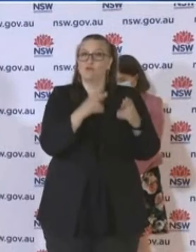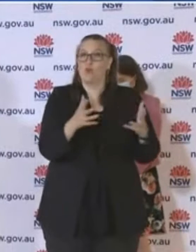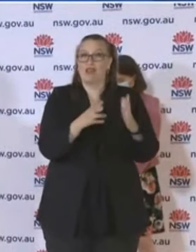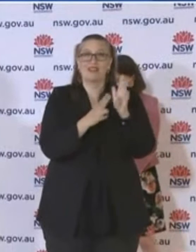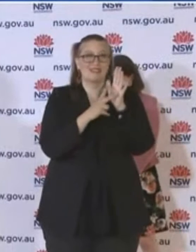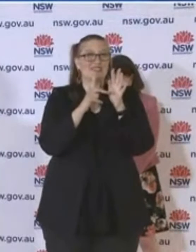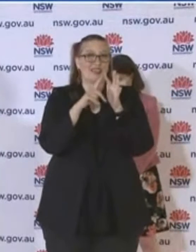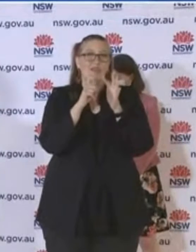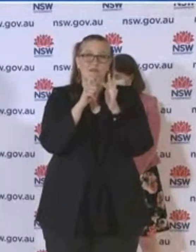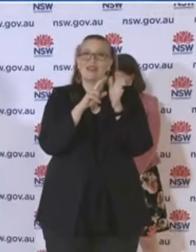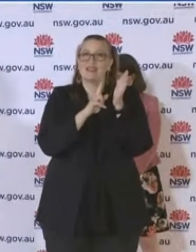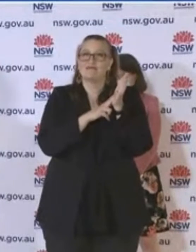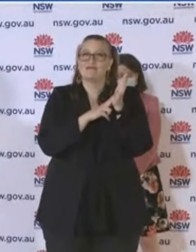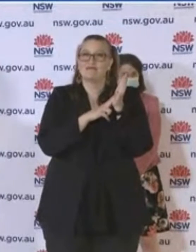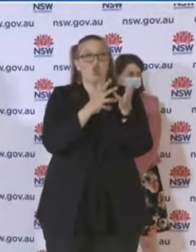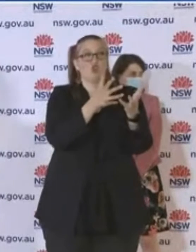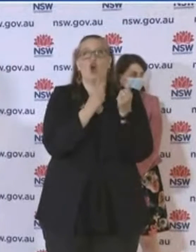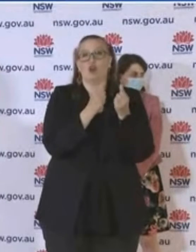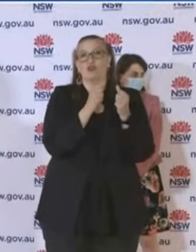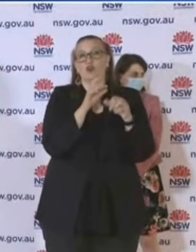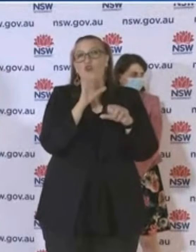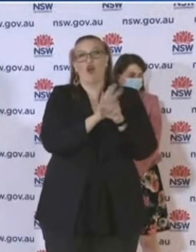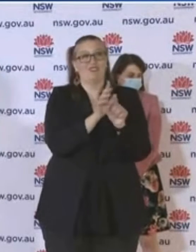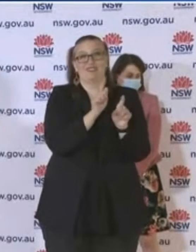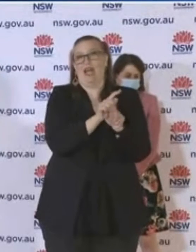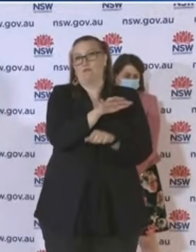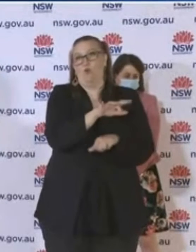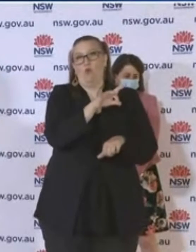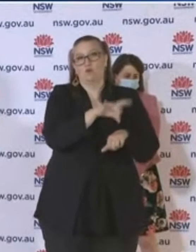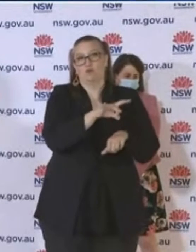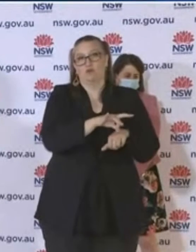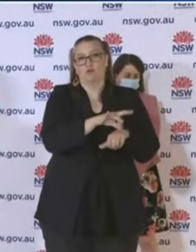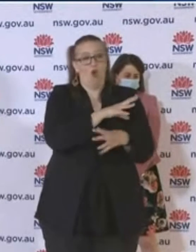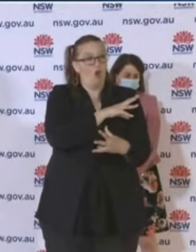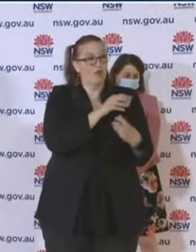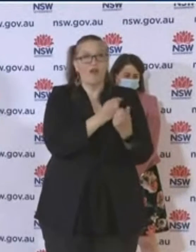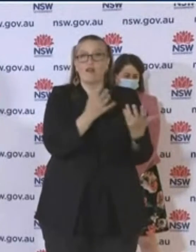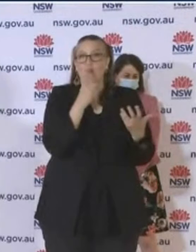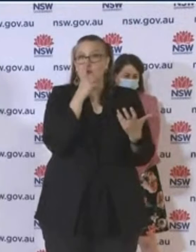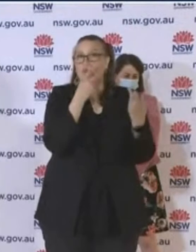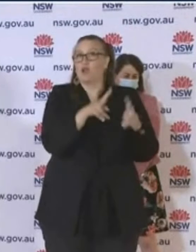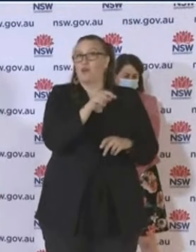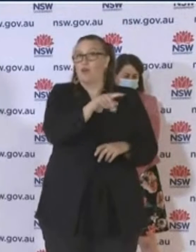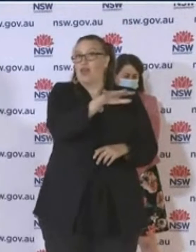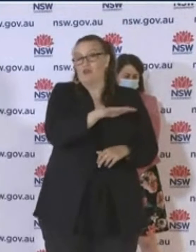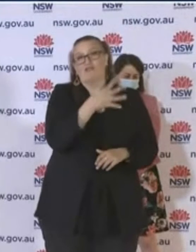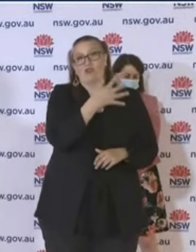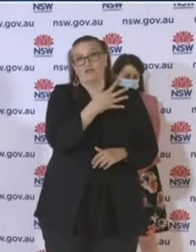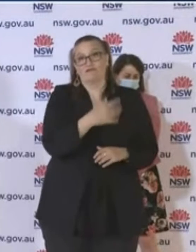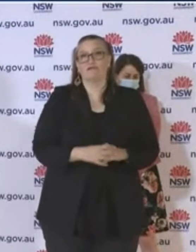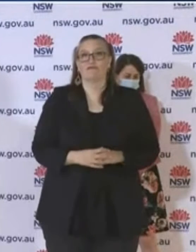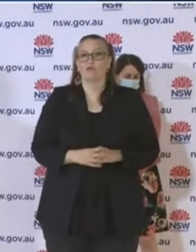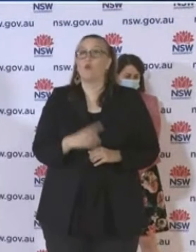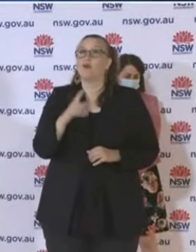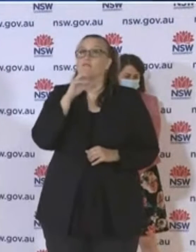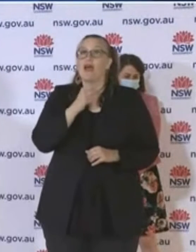this month. He's the 5th death linked to the outbreak at that hospital. He was not vaccinated. A man in his 80s from Sydney's inner